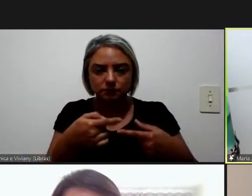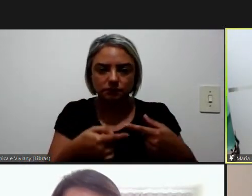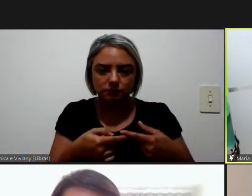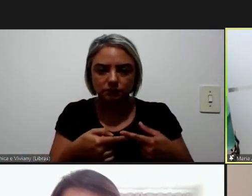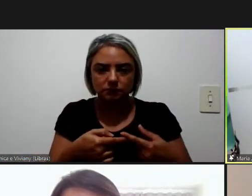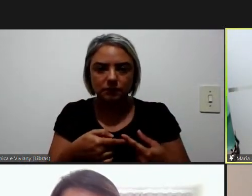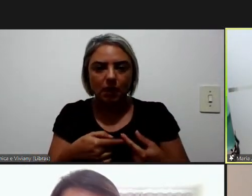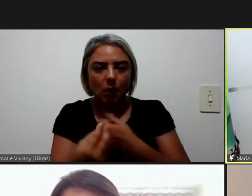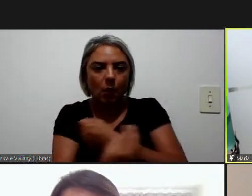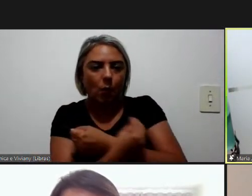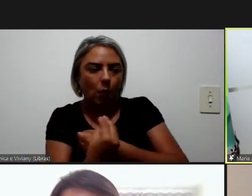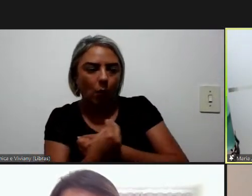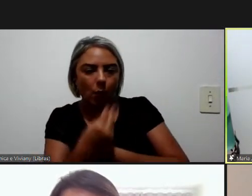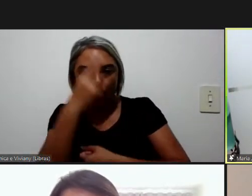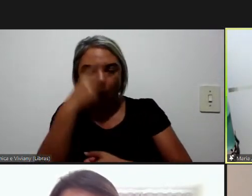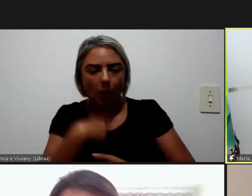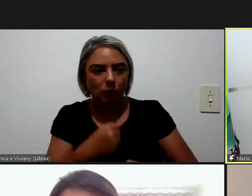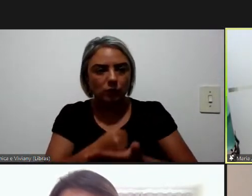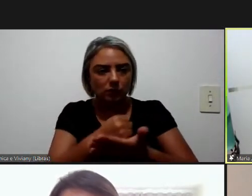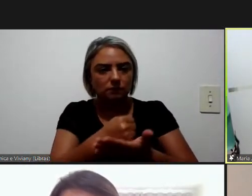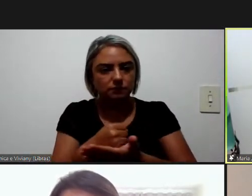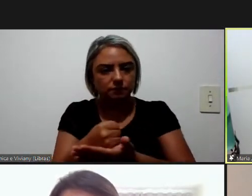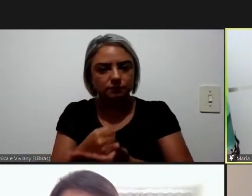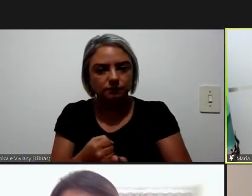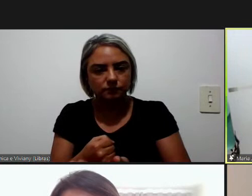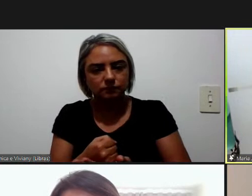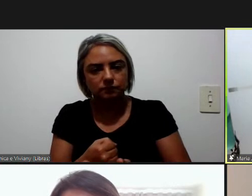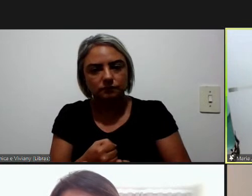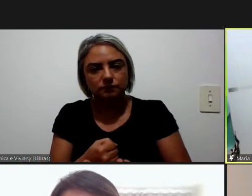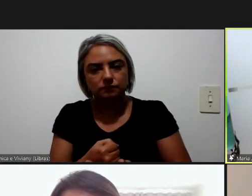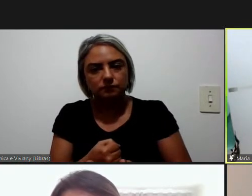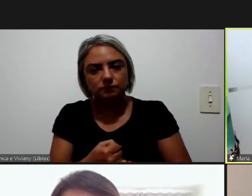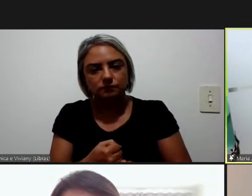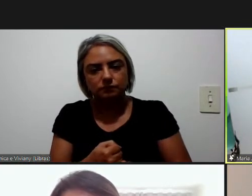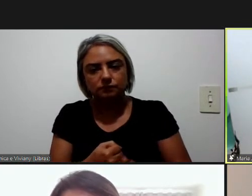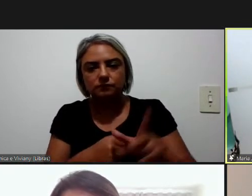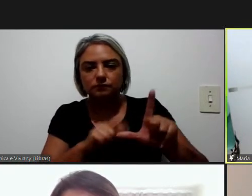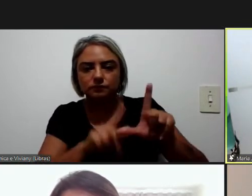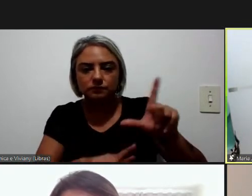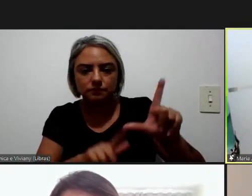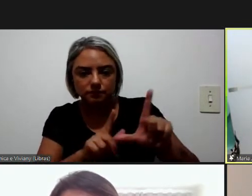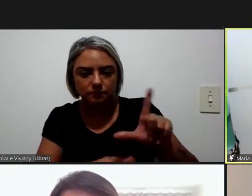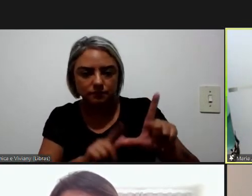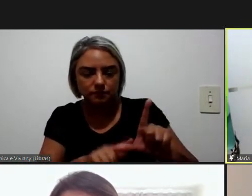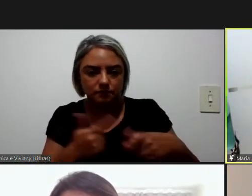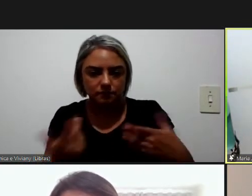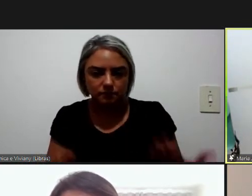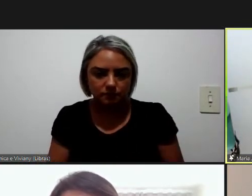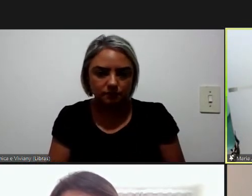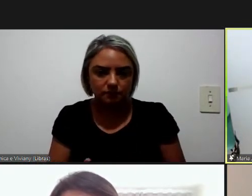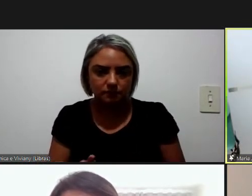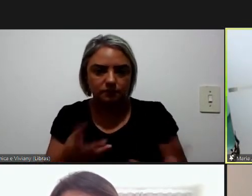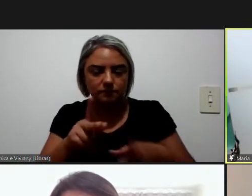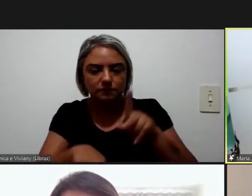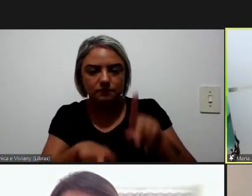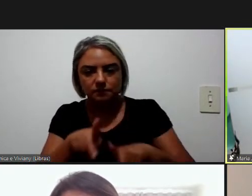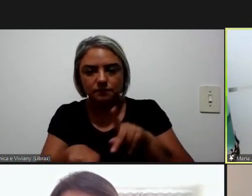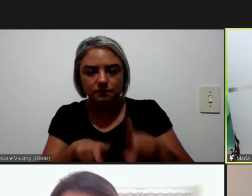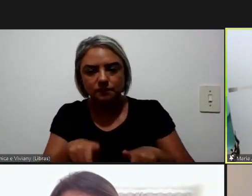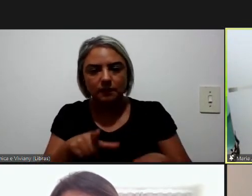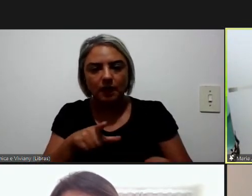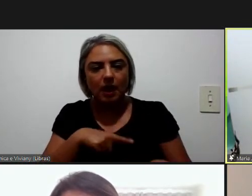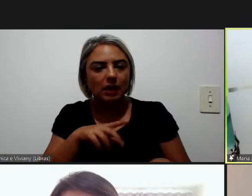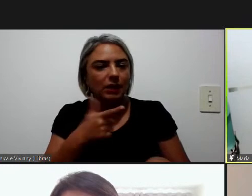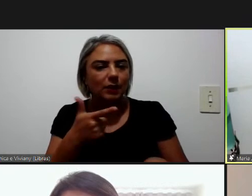This debate, the self-care, supported self-care, the lettering, education